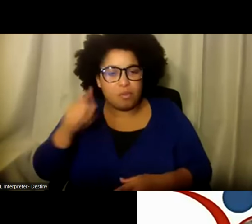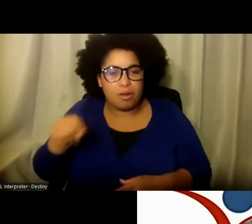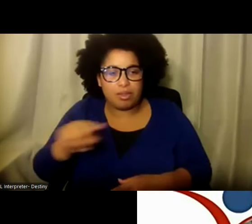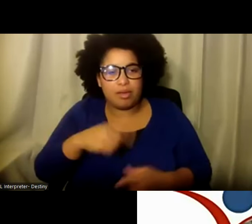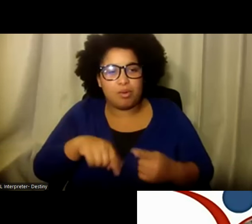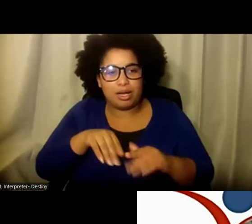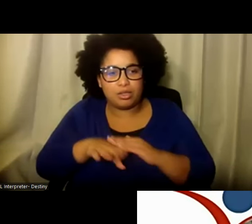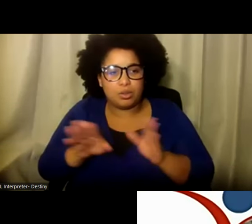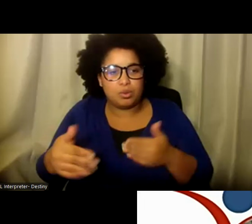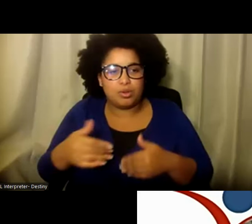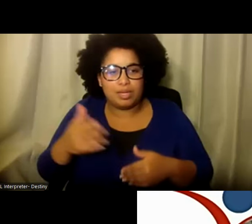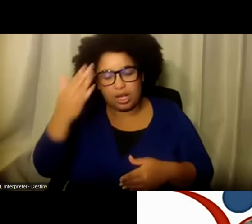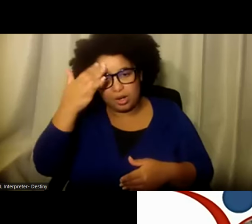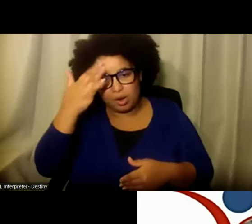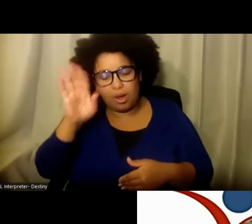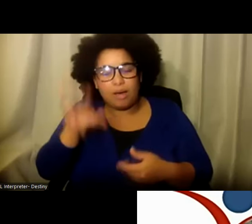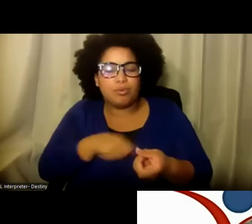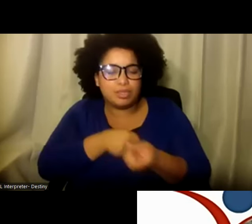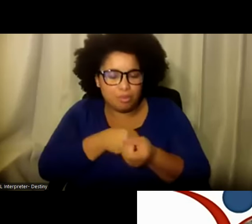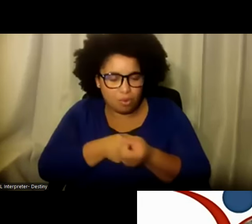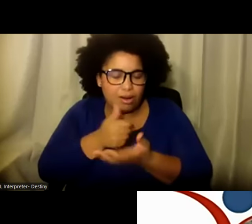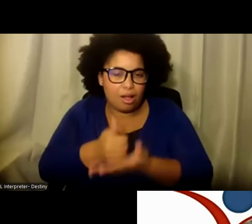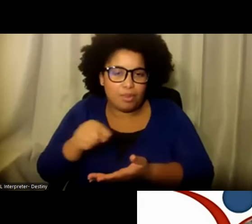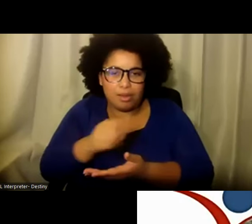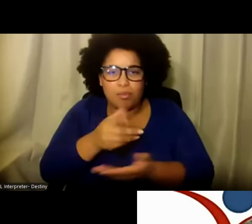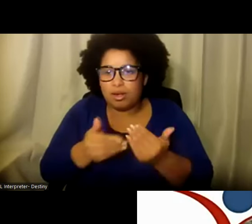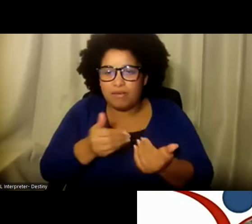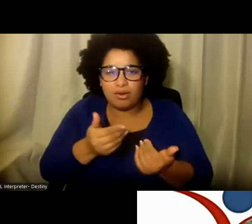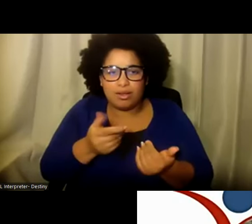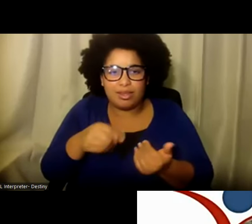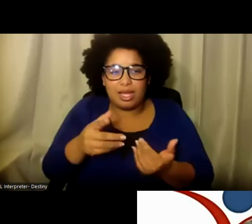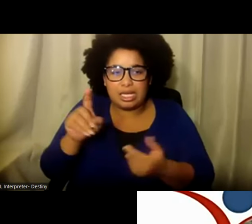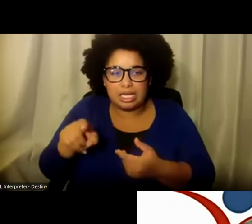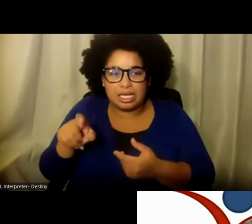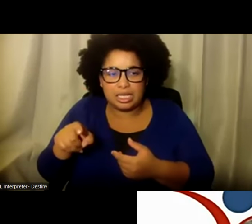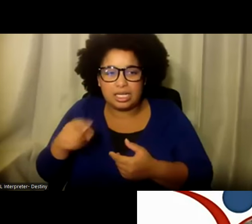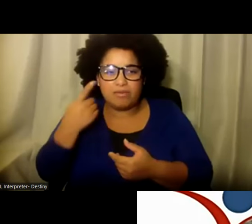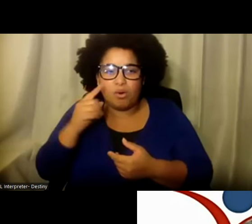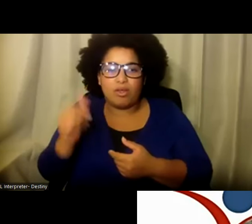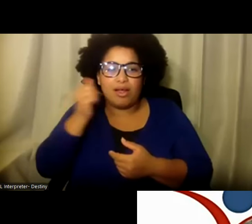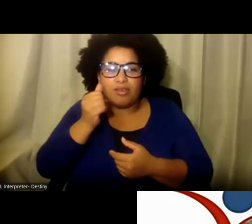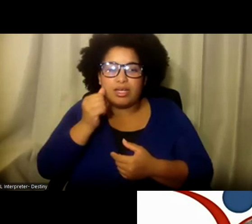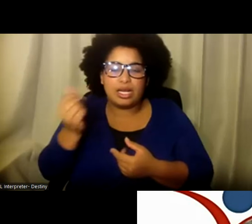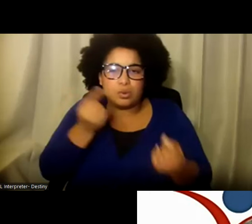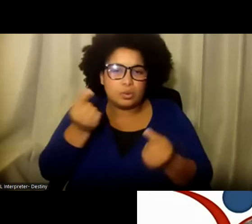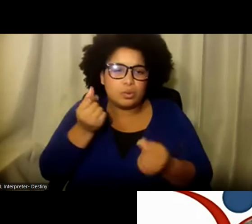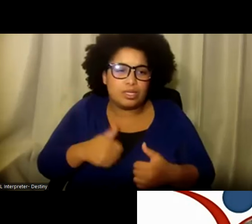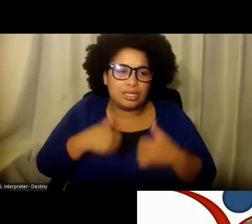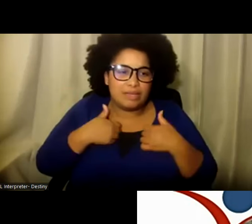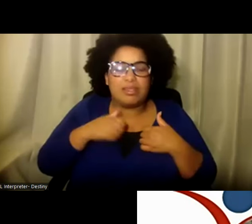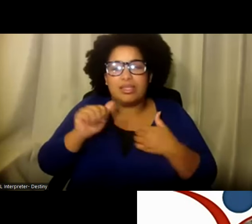I walk in the room, that they know that I'm going to be there to help them to do whatever they need for their everyday living